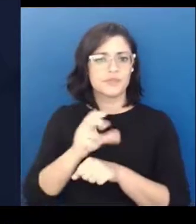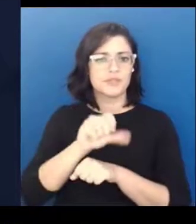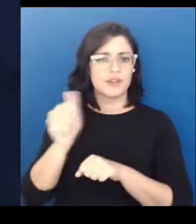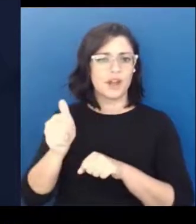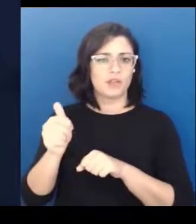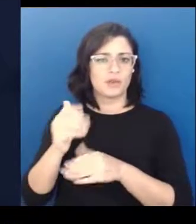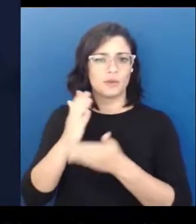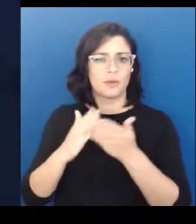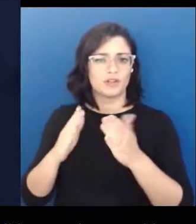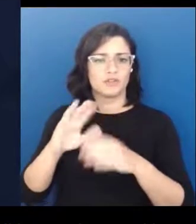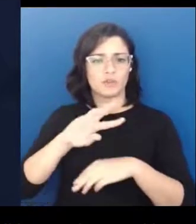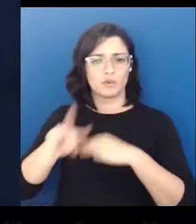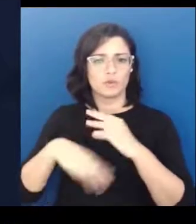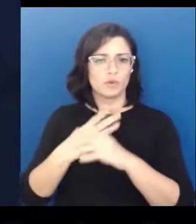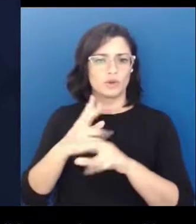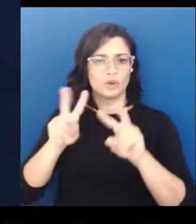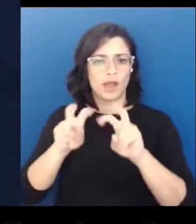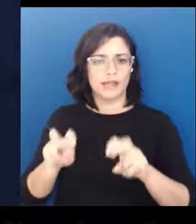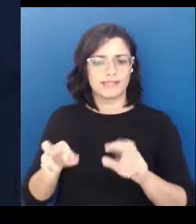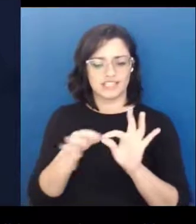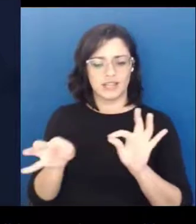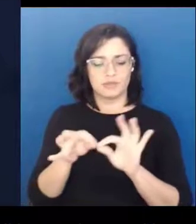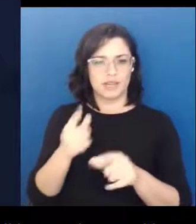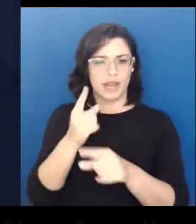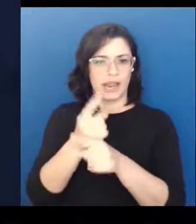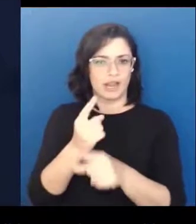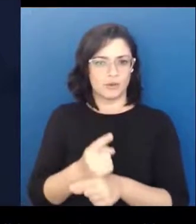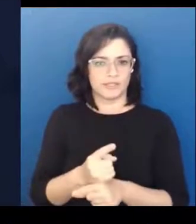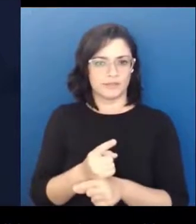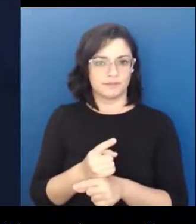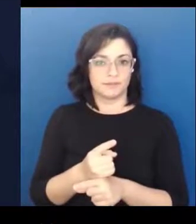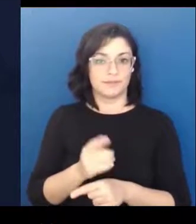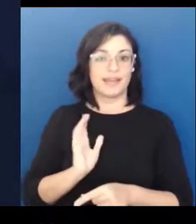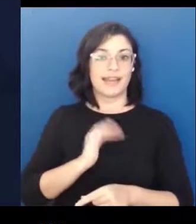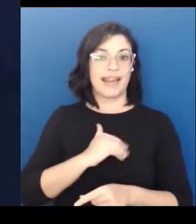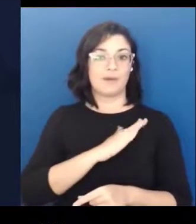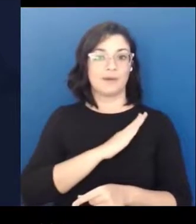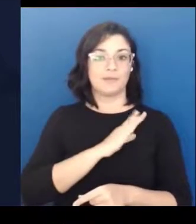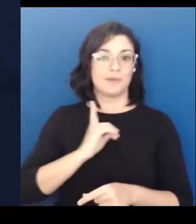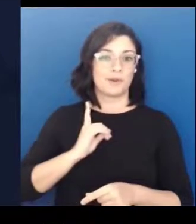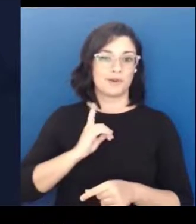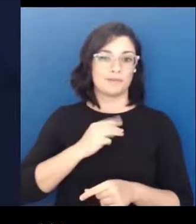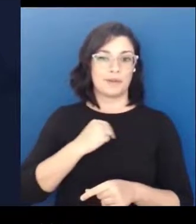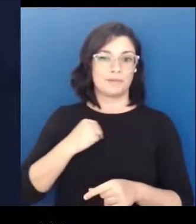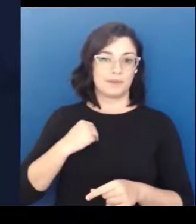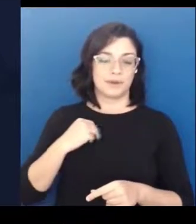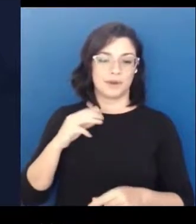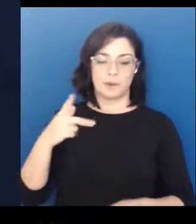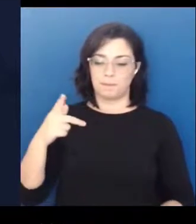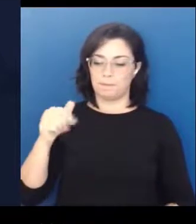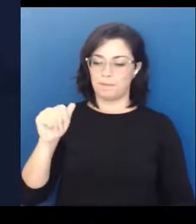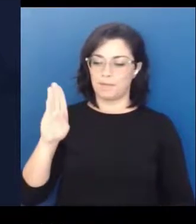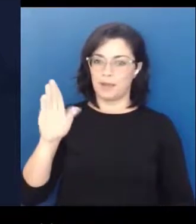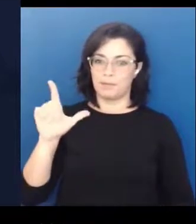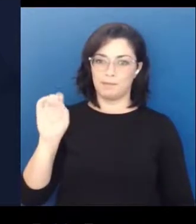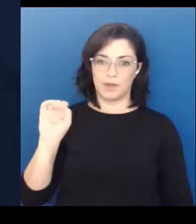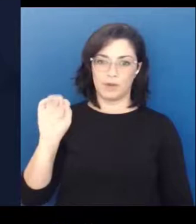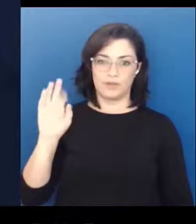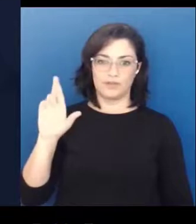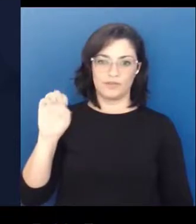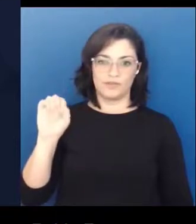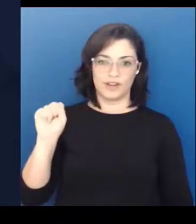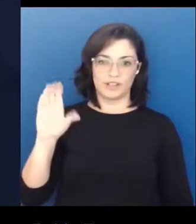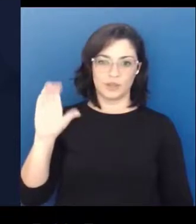it was created by one of our initial board members, Pablo Romero Fresco. We use the NER model to grade for accuracy on